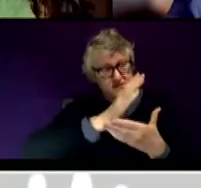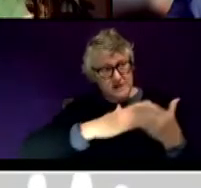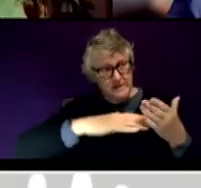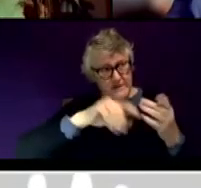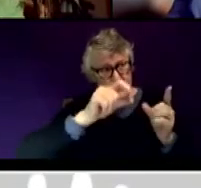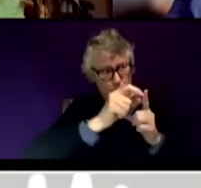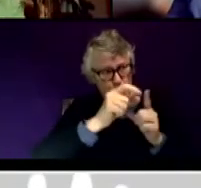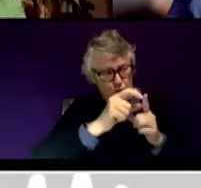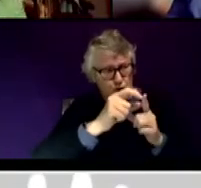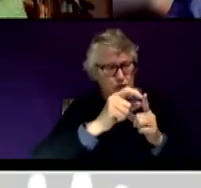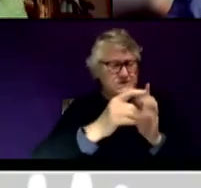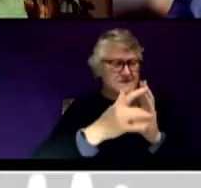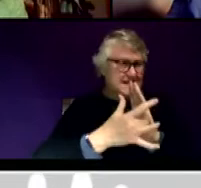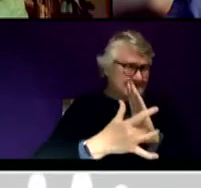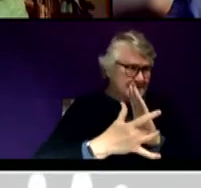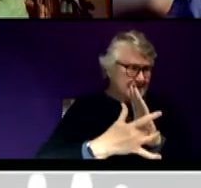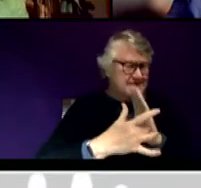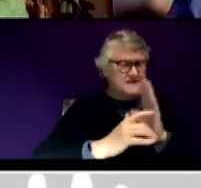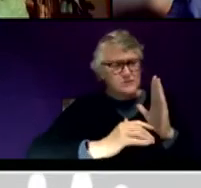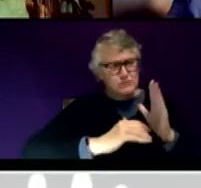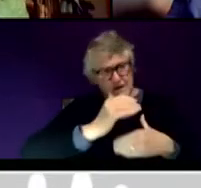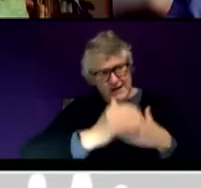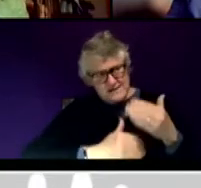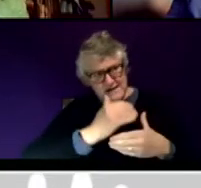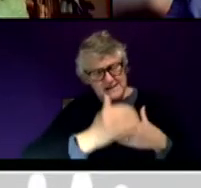techniques, processes